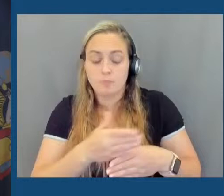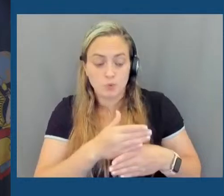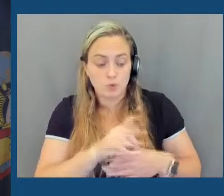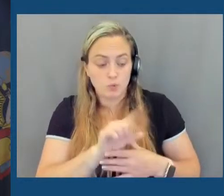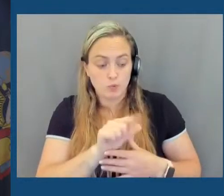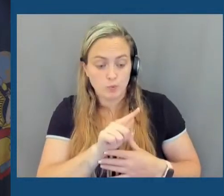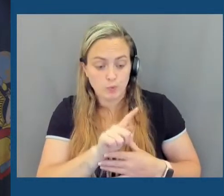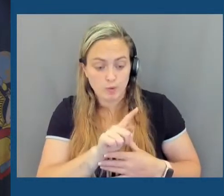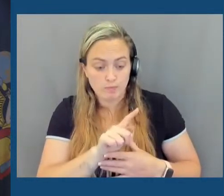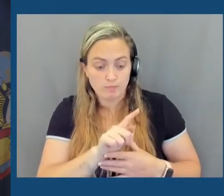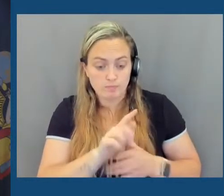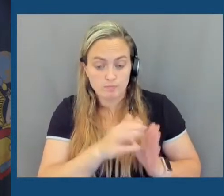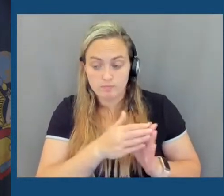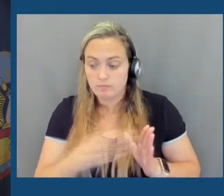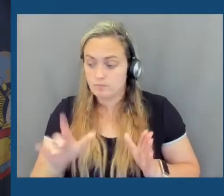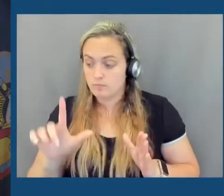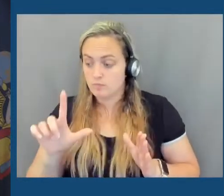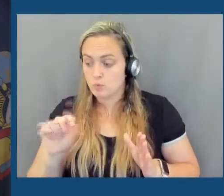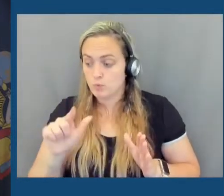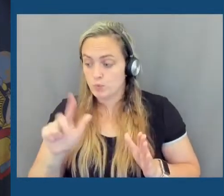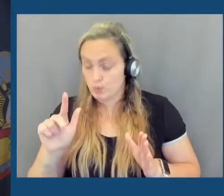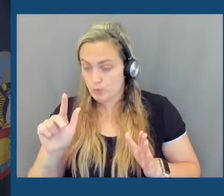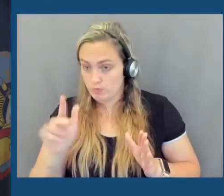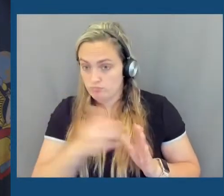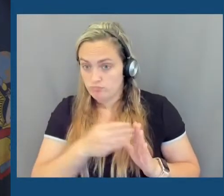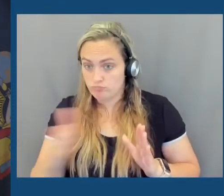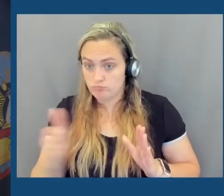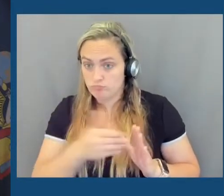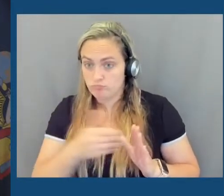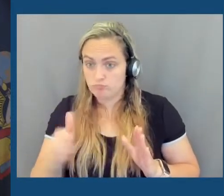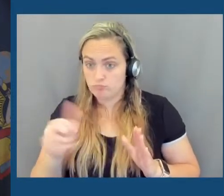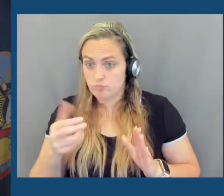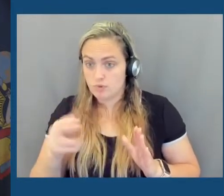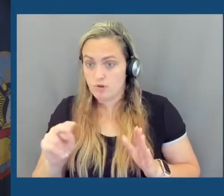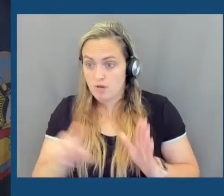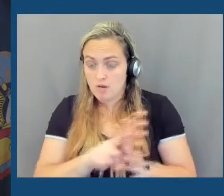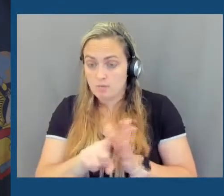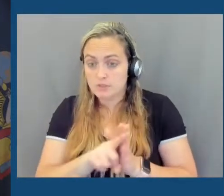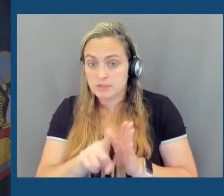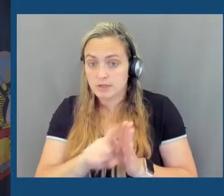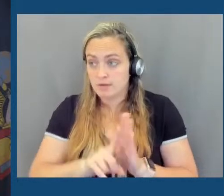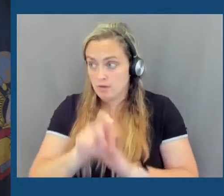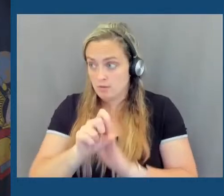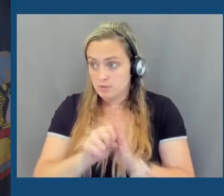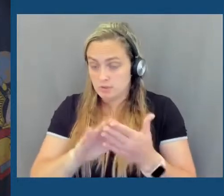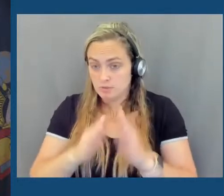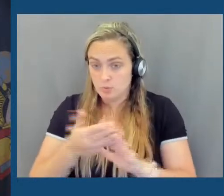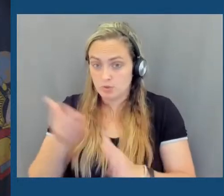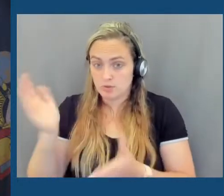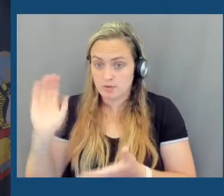2021 and 2023, gun homicides in our upstate Give communities went down